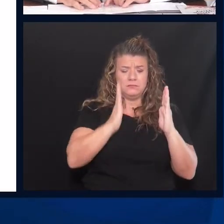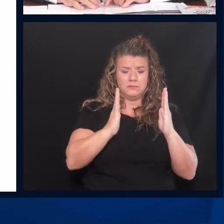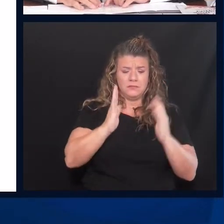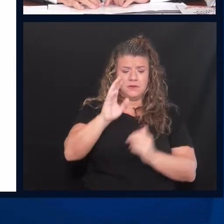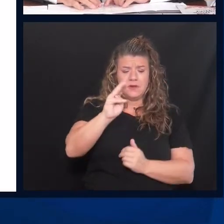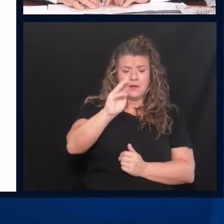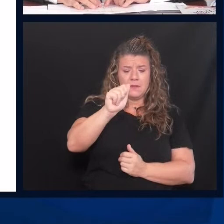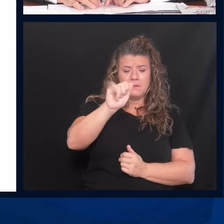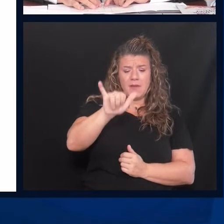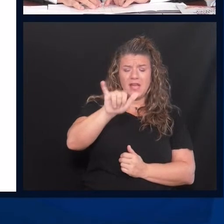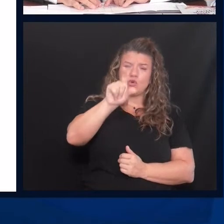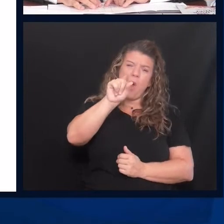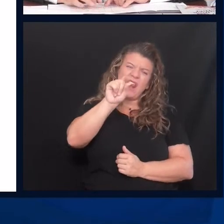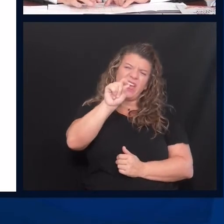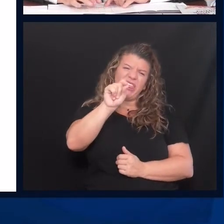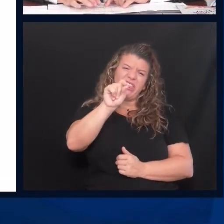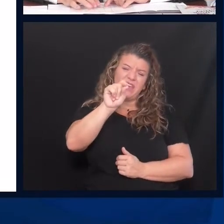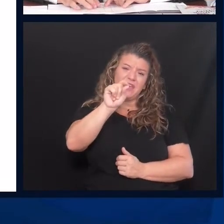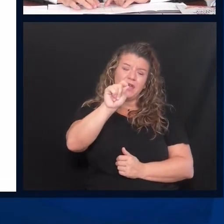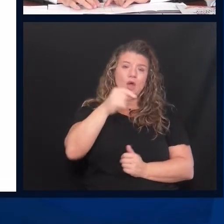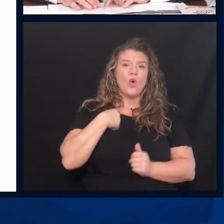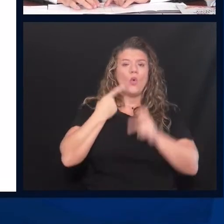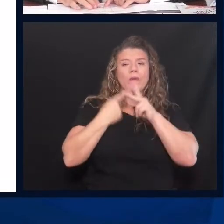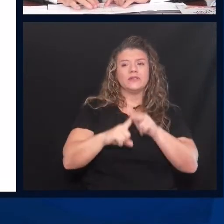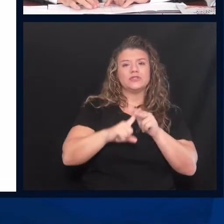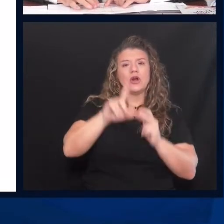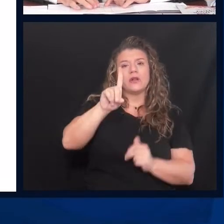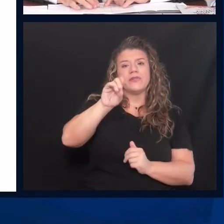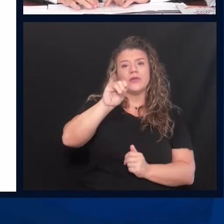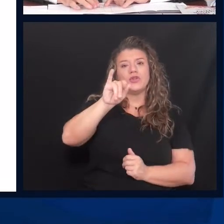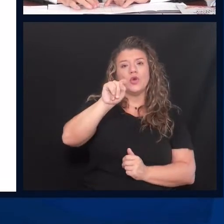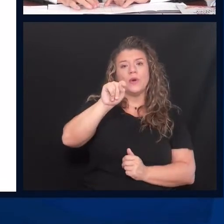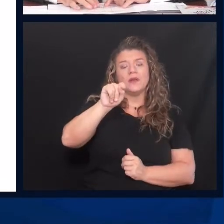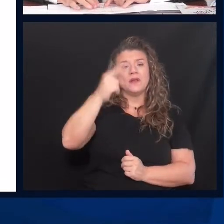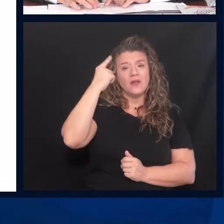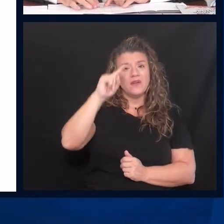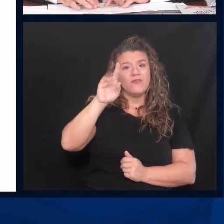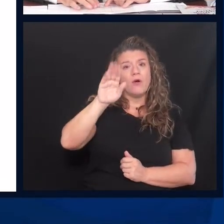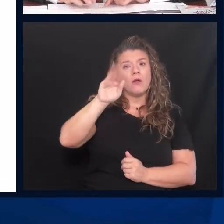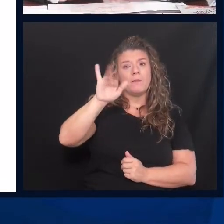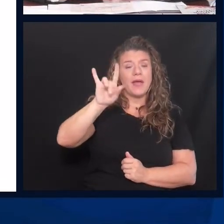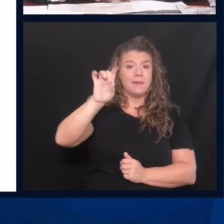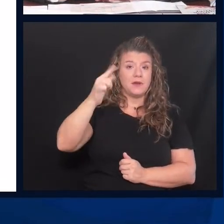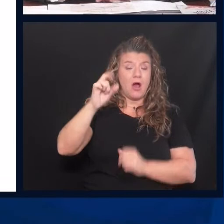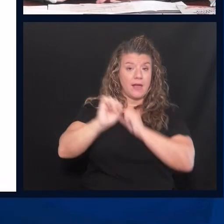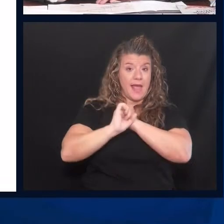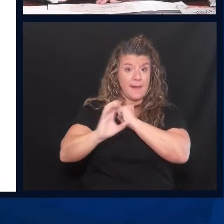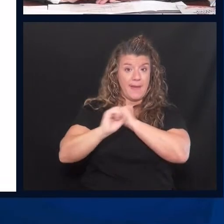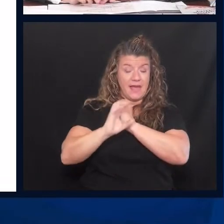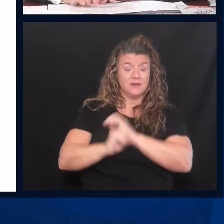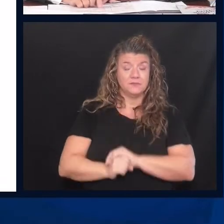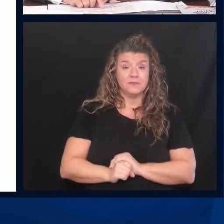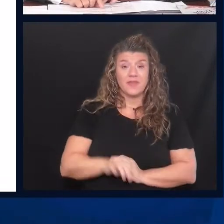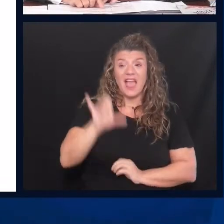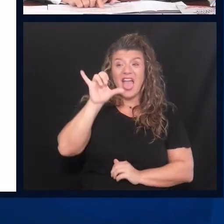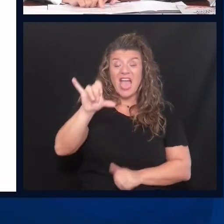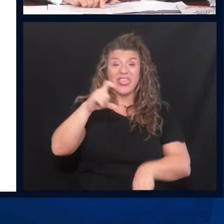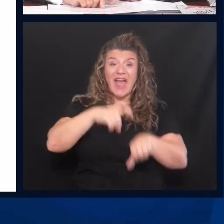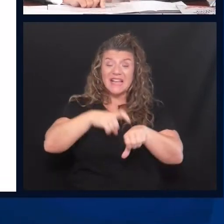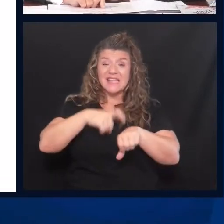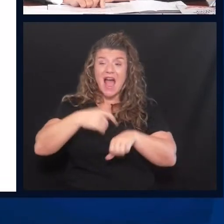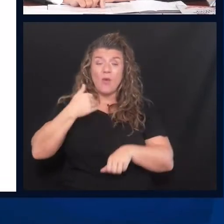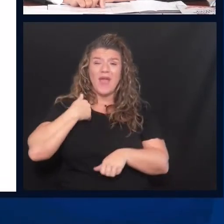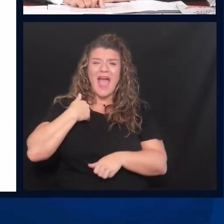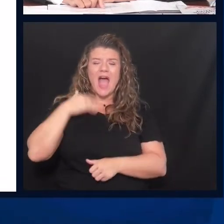20th, is when we started the Do It for Baby Dog campaign. Okay, at that time, we had right